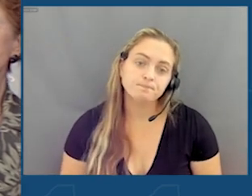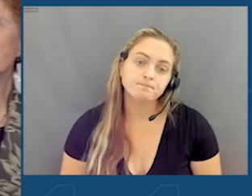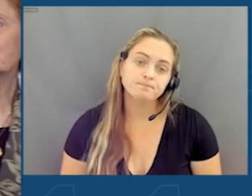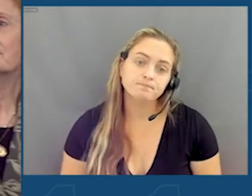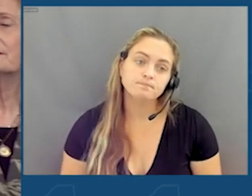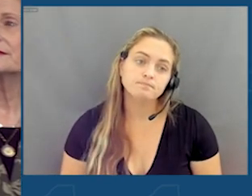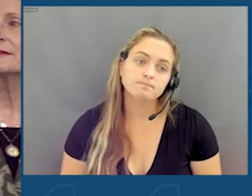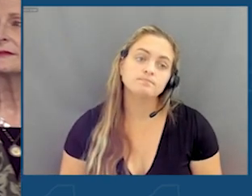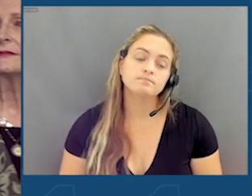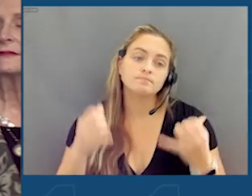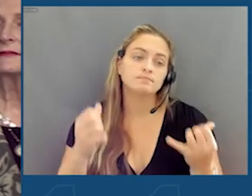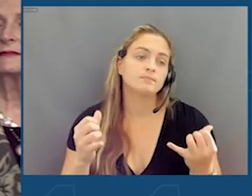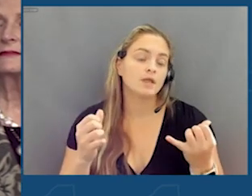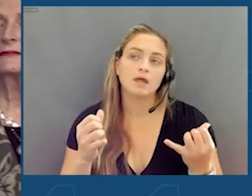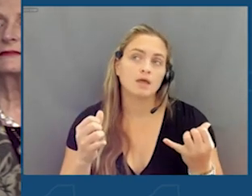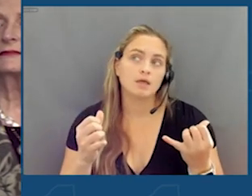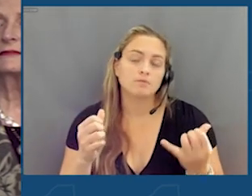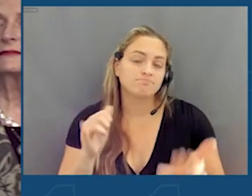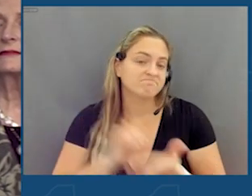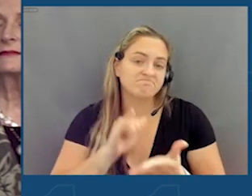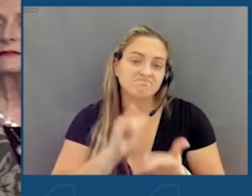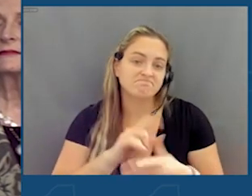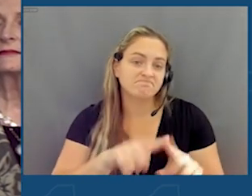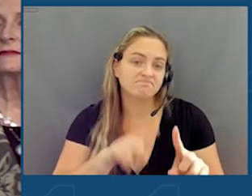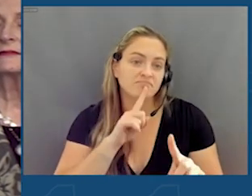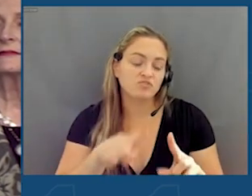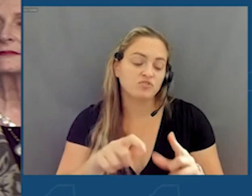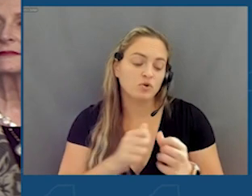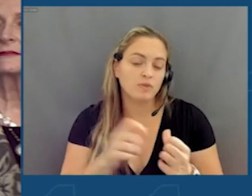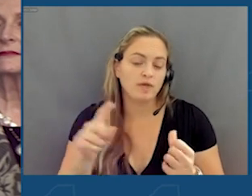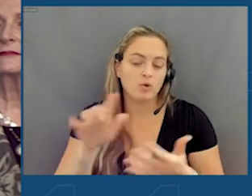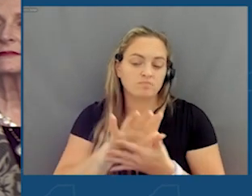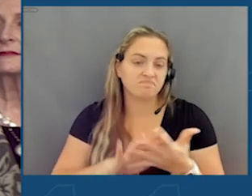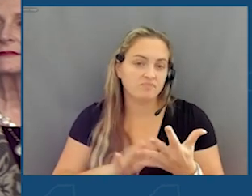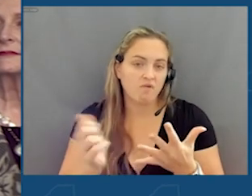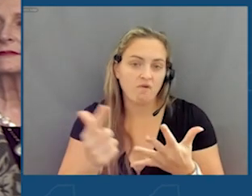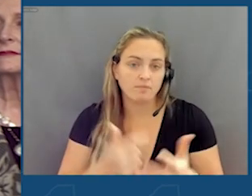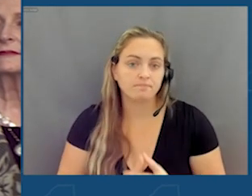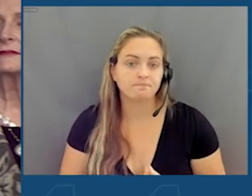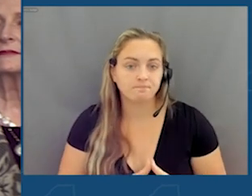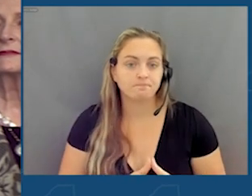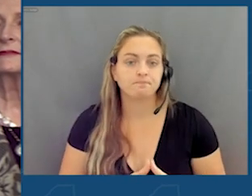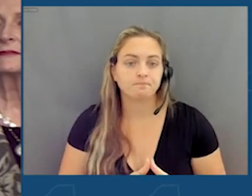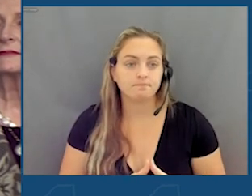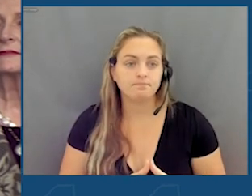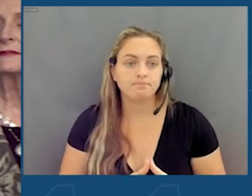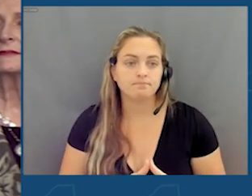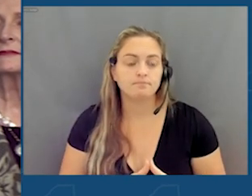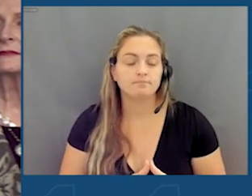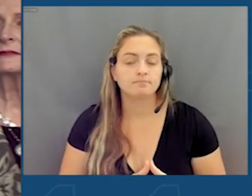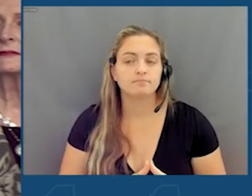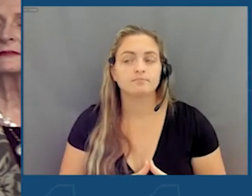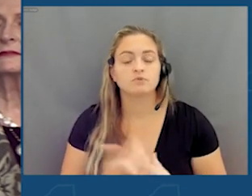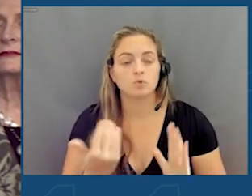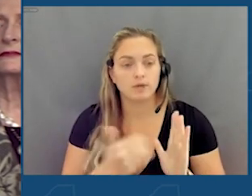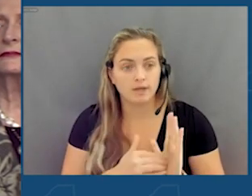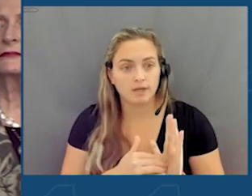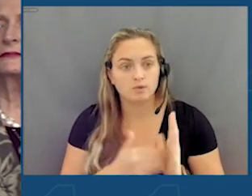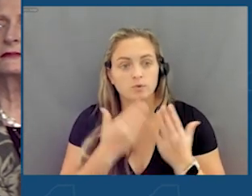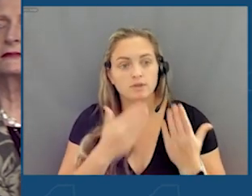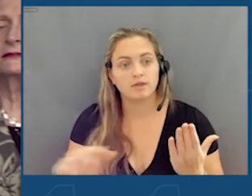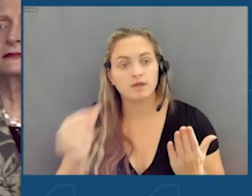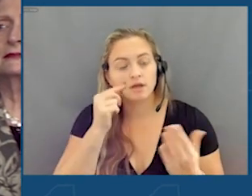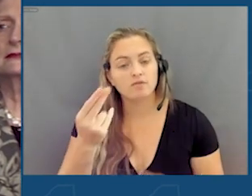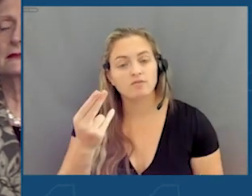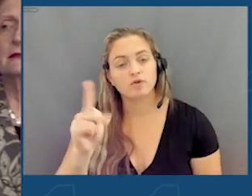And today wouldn't be a reality without each of them. So I just want to say one more time, I want to thank Governor